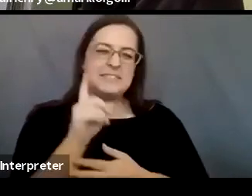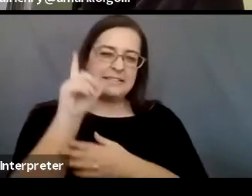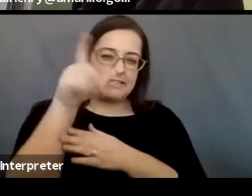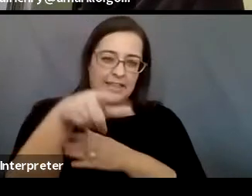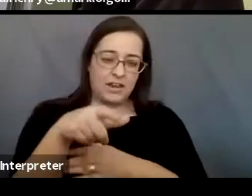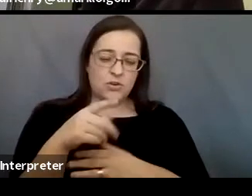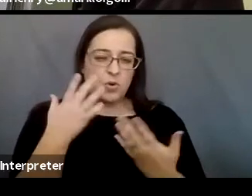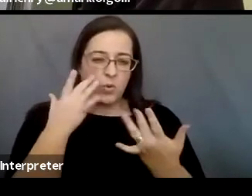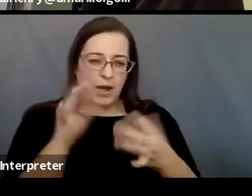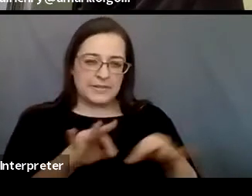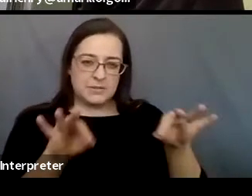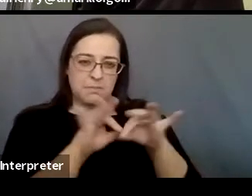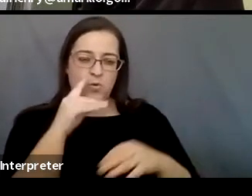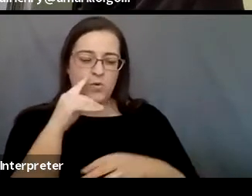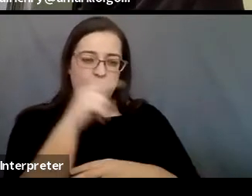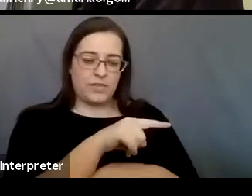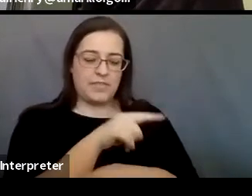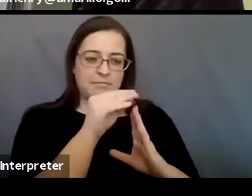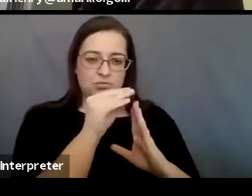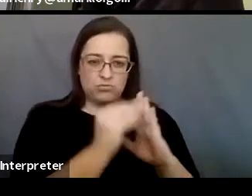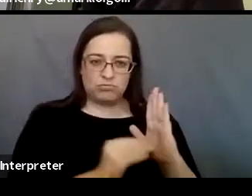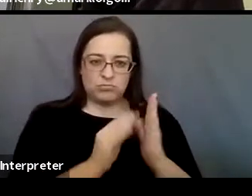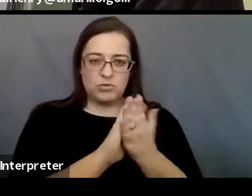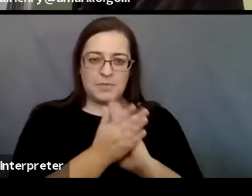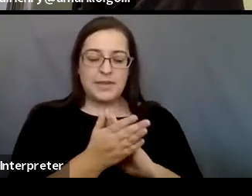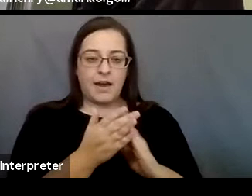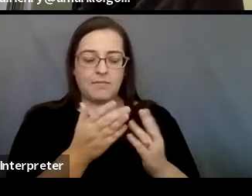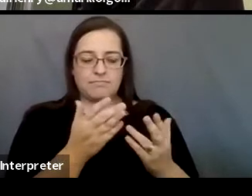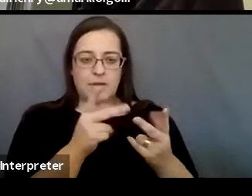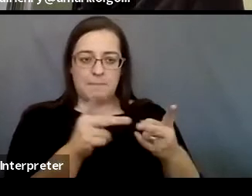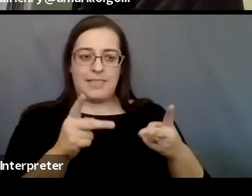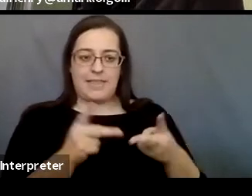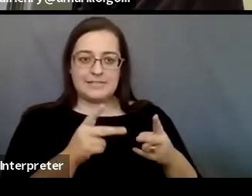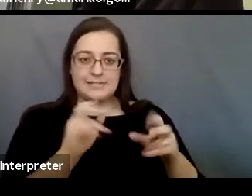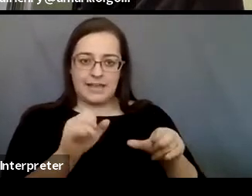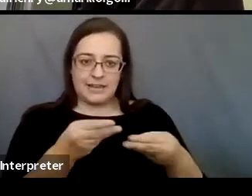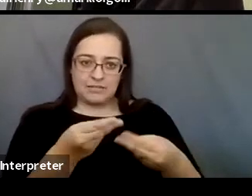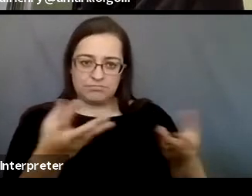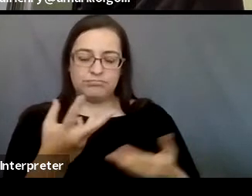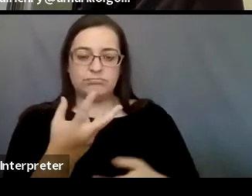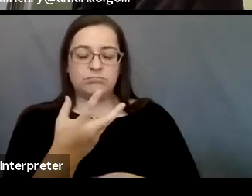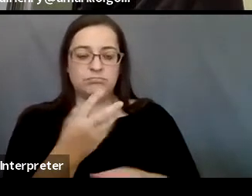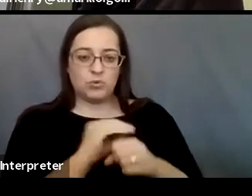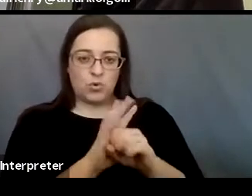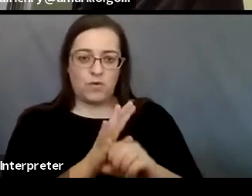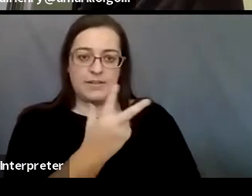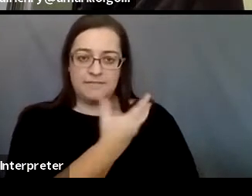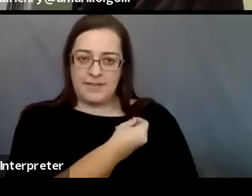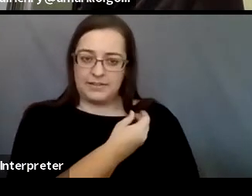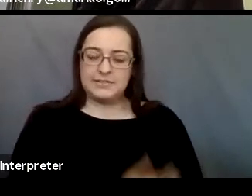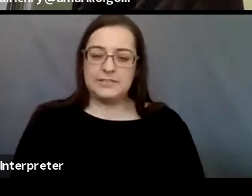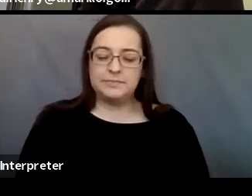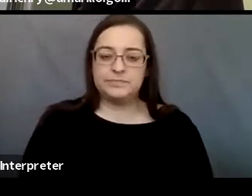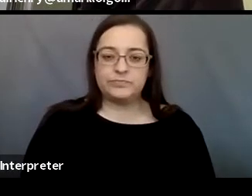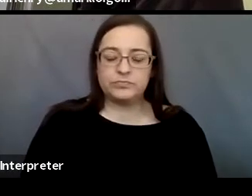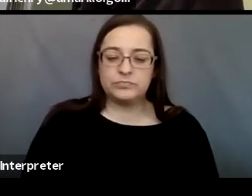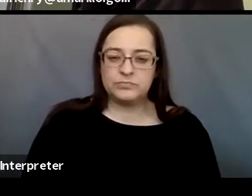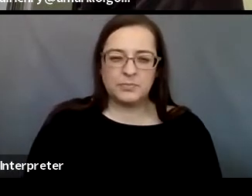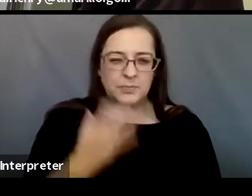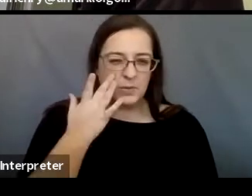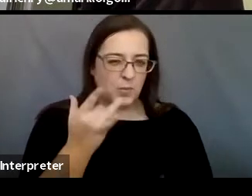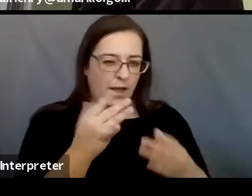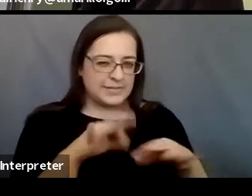apply to become a provider for the COVID-19 vaccine once it becomes available?